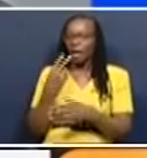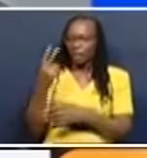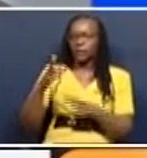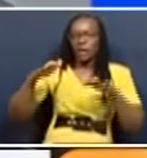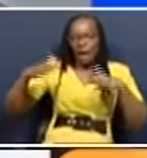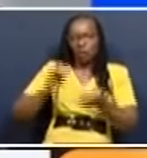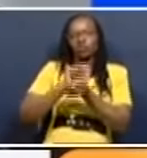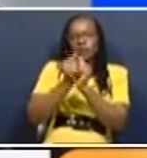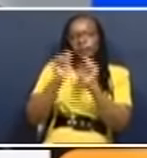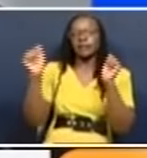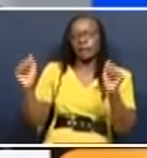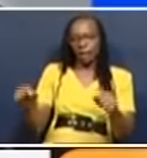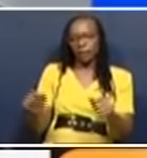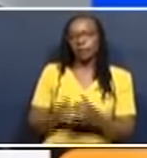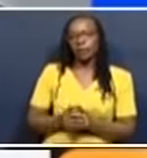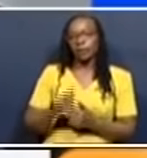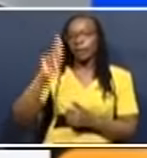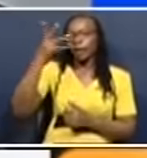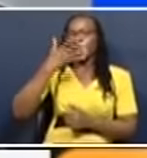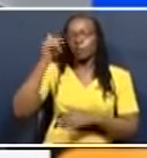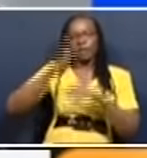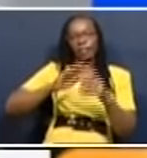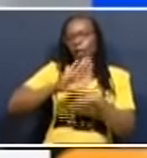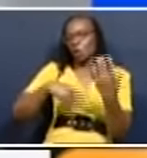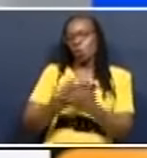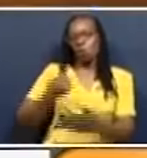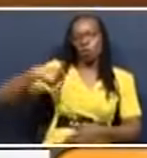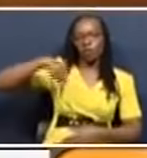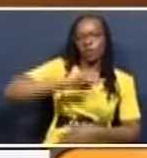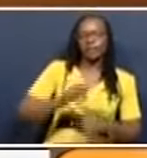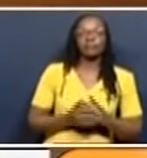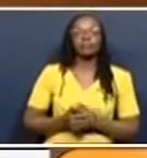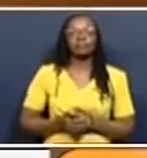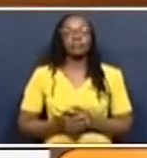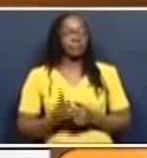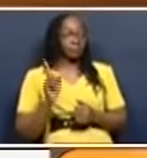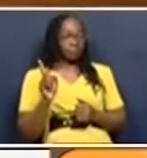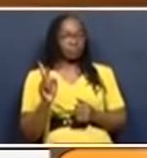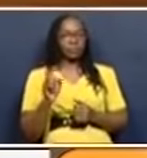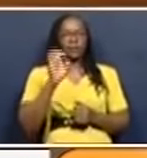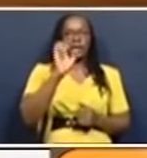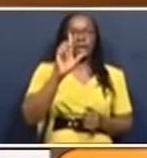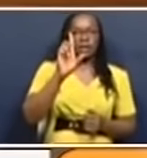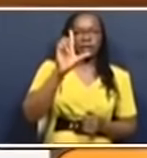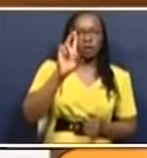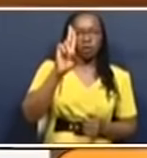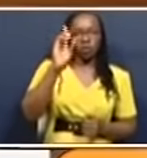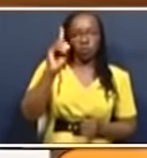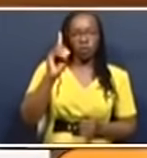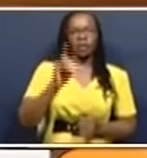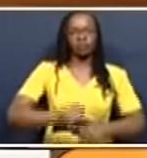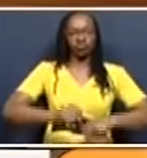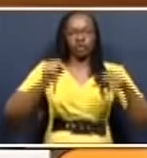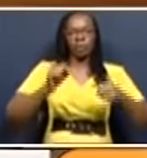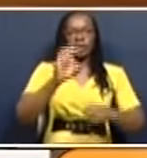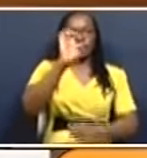change ourselves. Okay. Kenya is greater than all of us. Eliud Wabukala, the chairman, Archbishop Eliud Wabukala, the chairman of the Ethics and